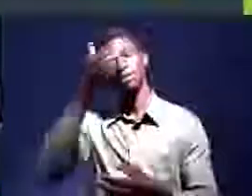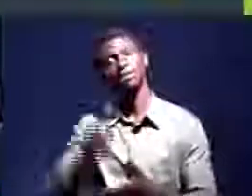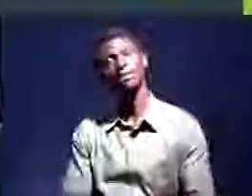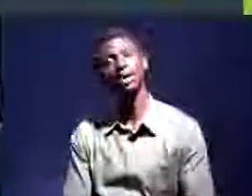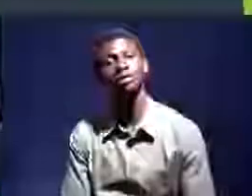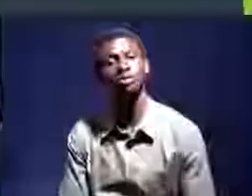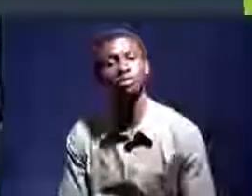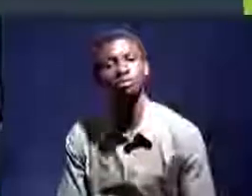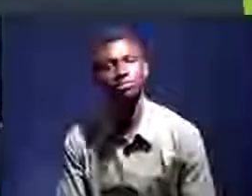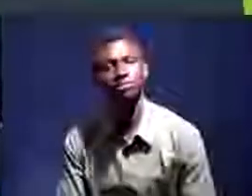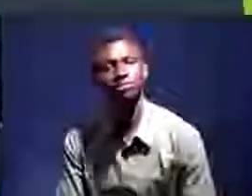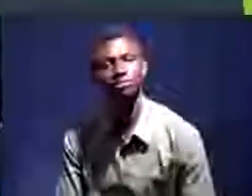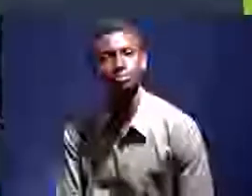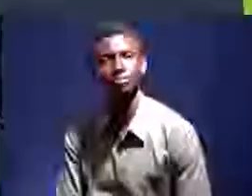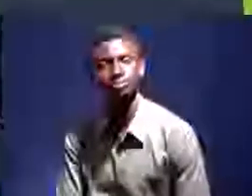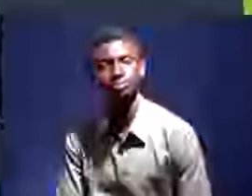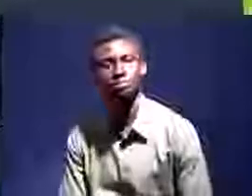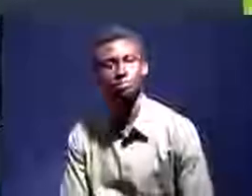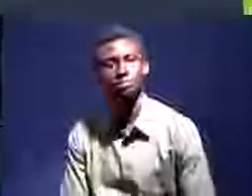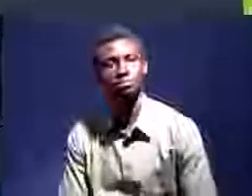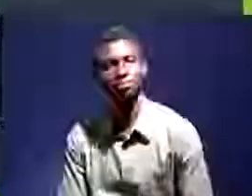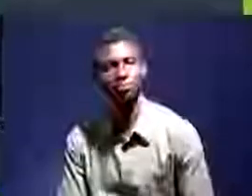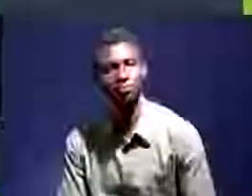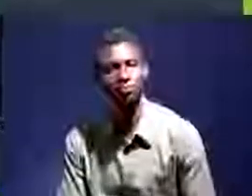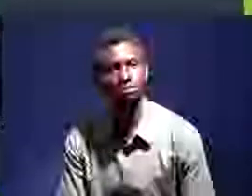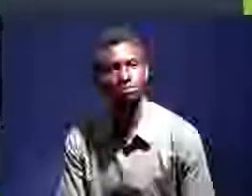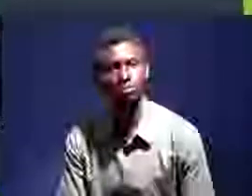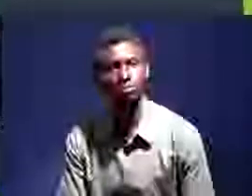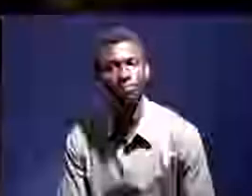in Nganazi,